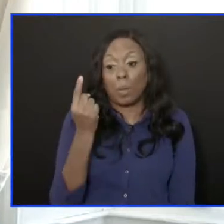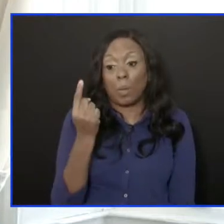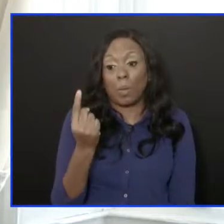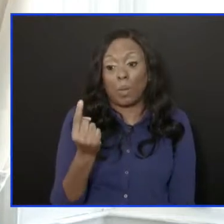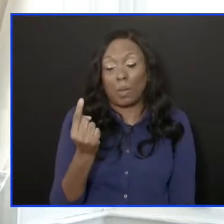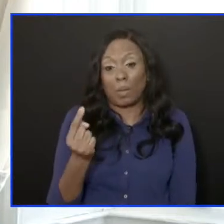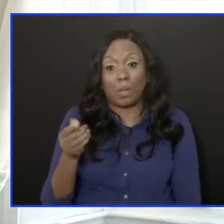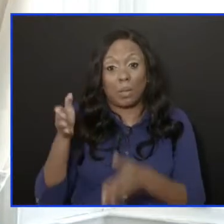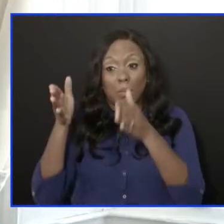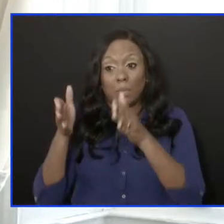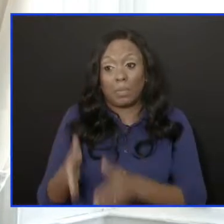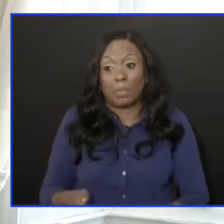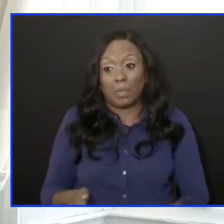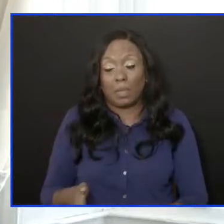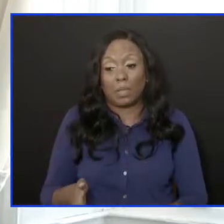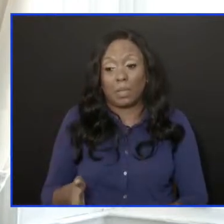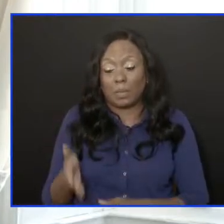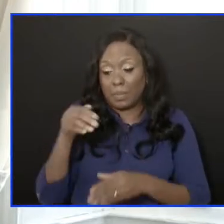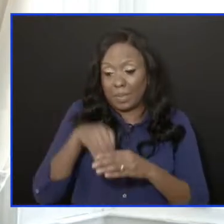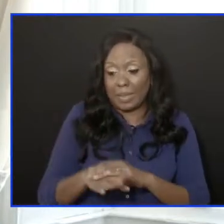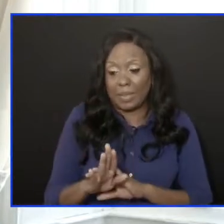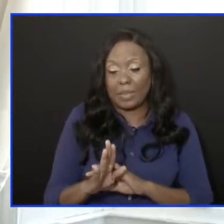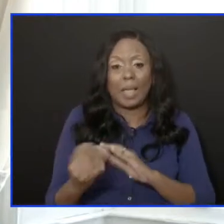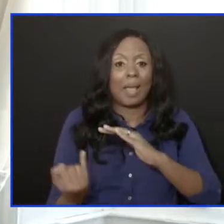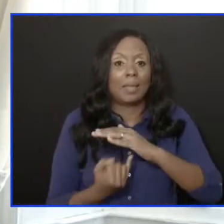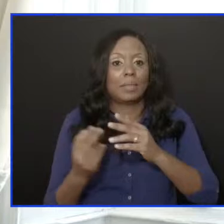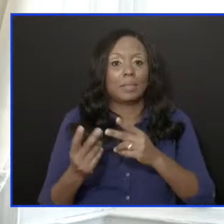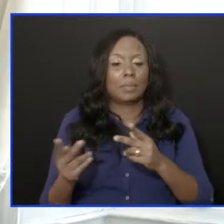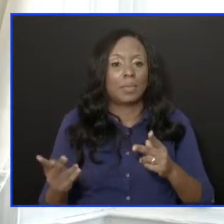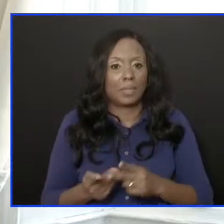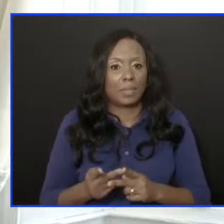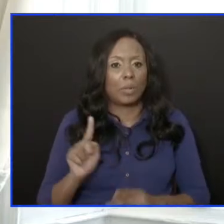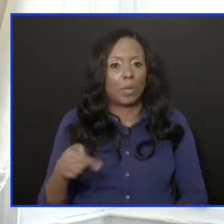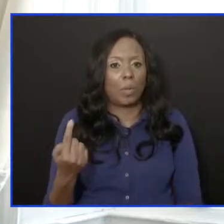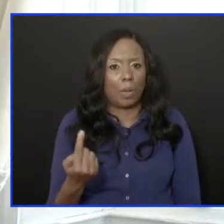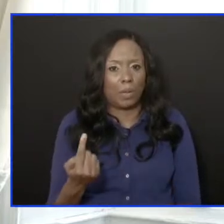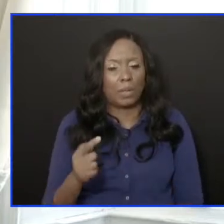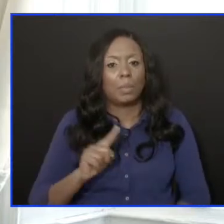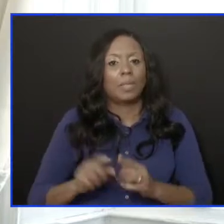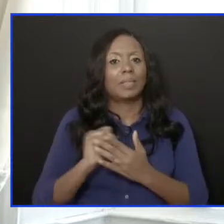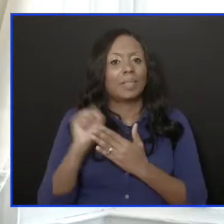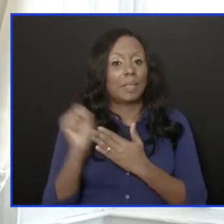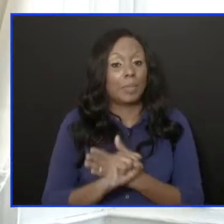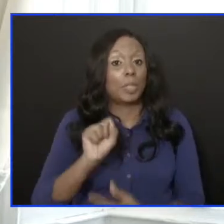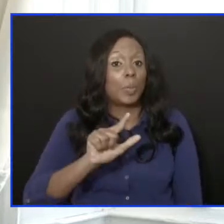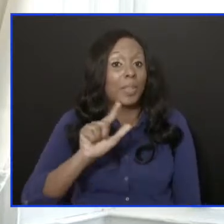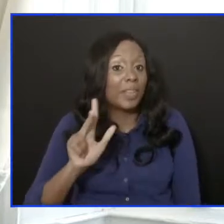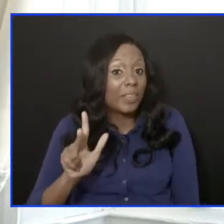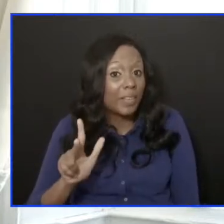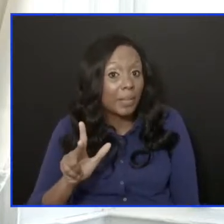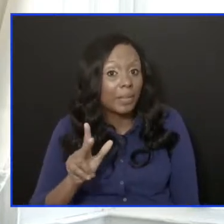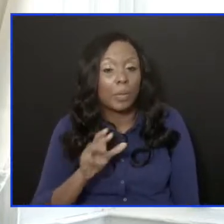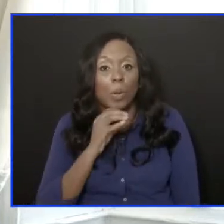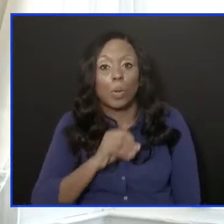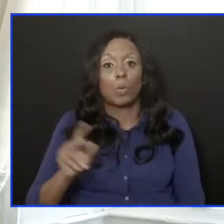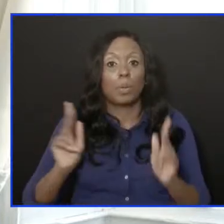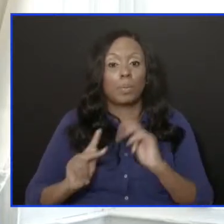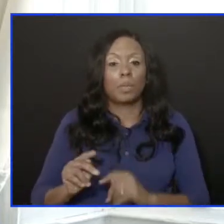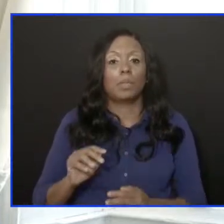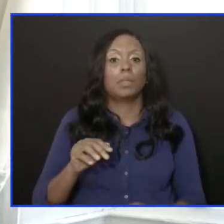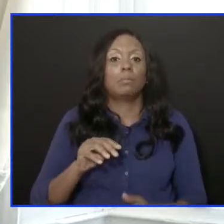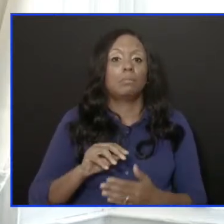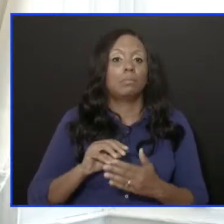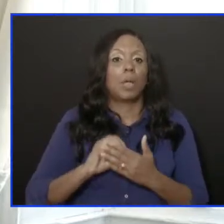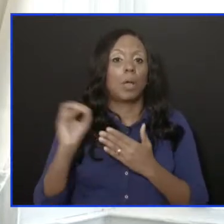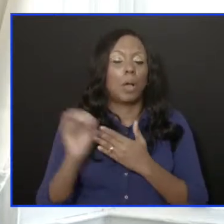facilities who was 80 years of age. In September, there were 23. In October, there were 42. So far for